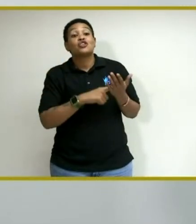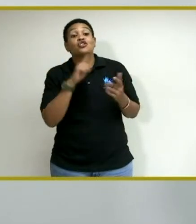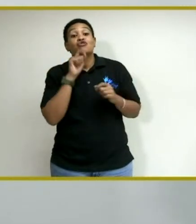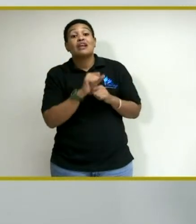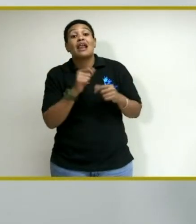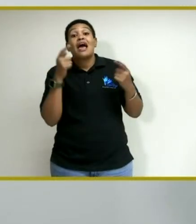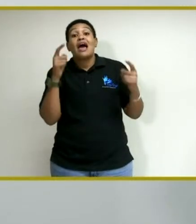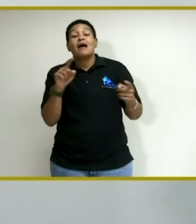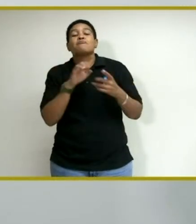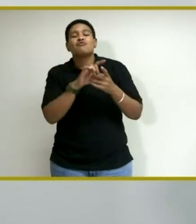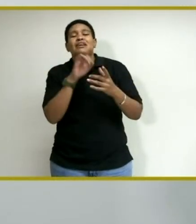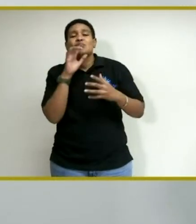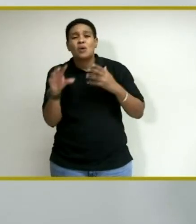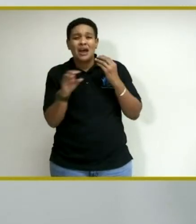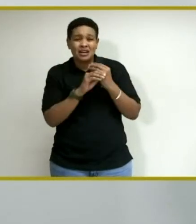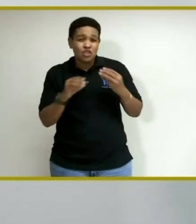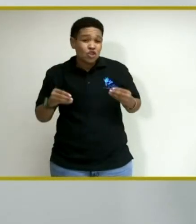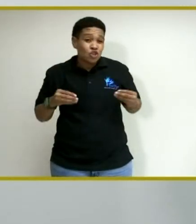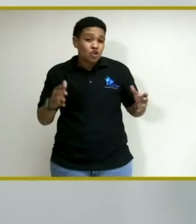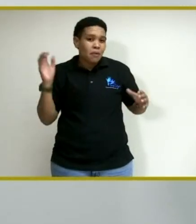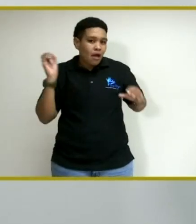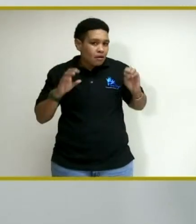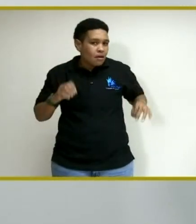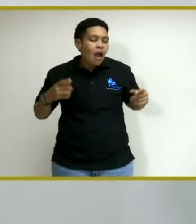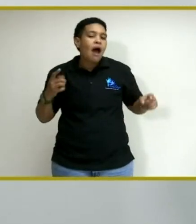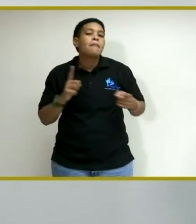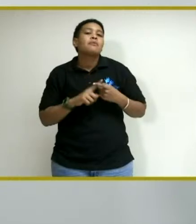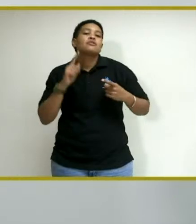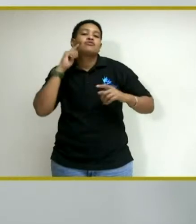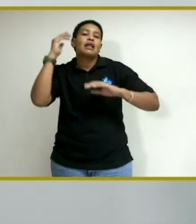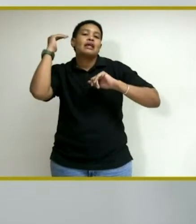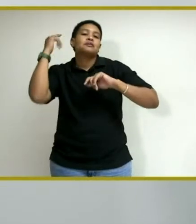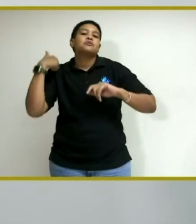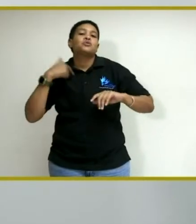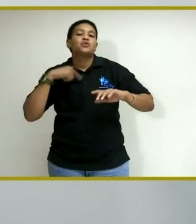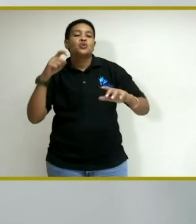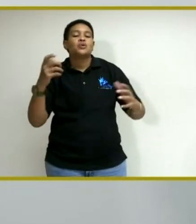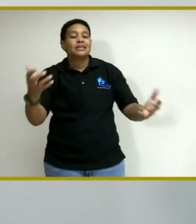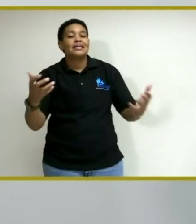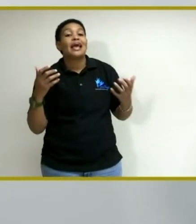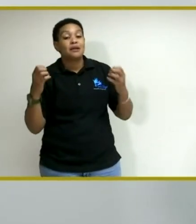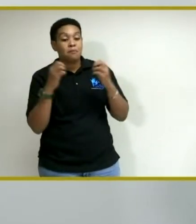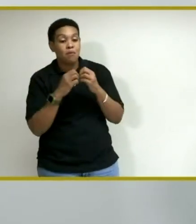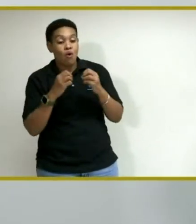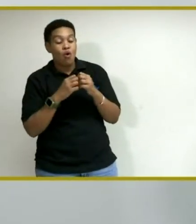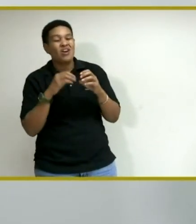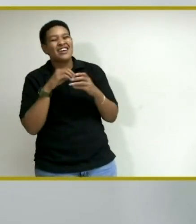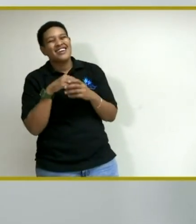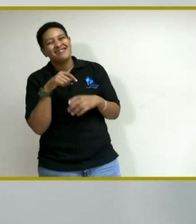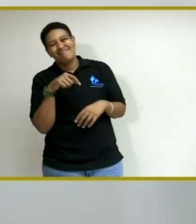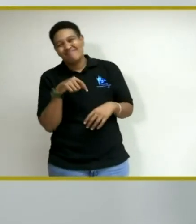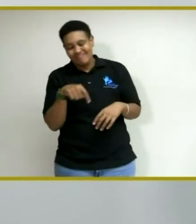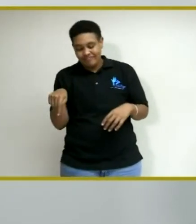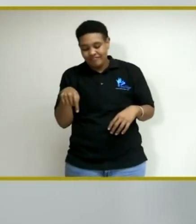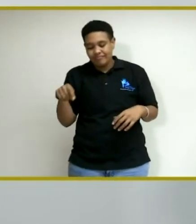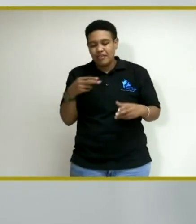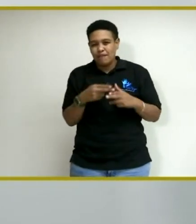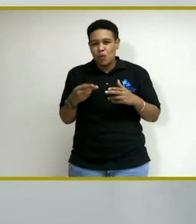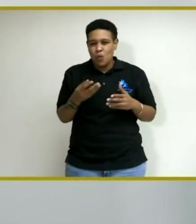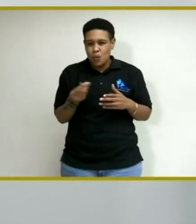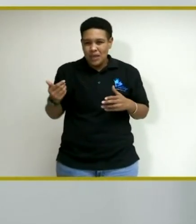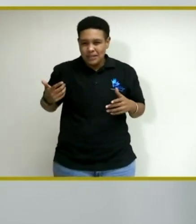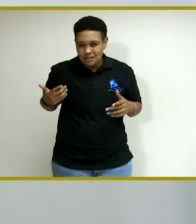around additional supplies and the expectations that we should get within the coming